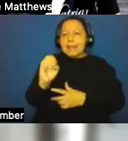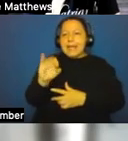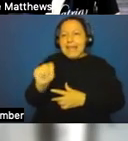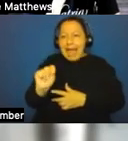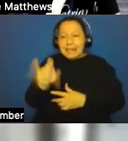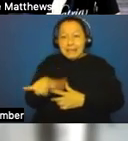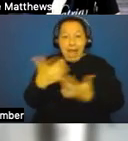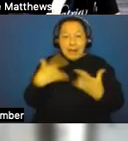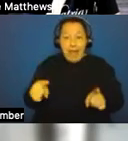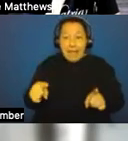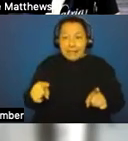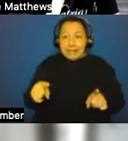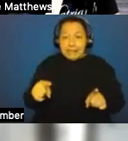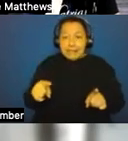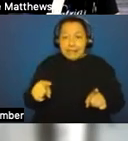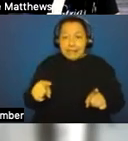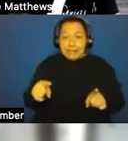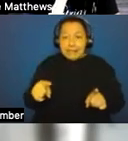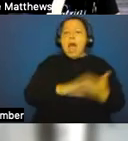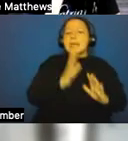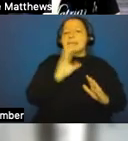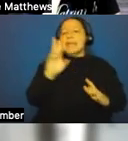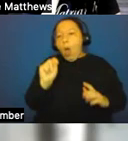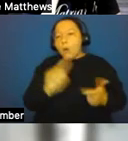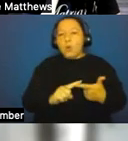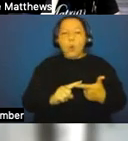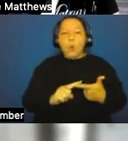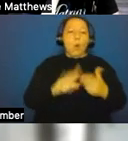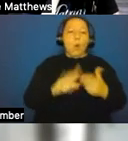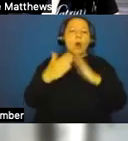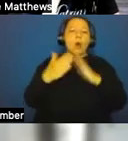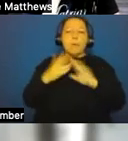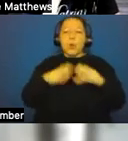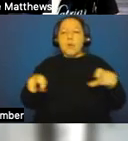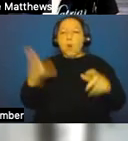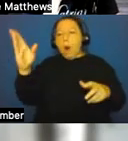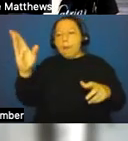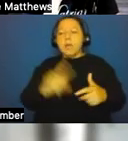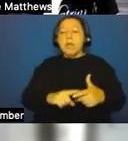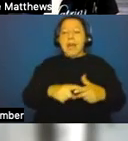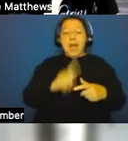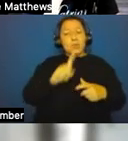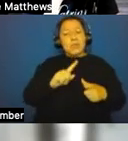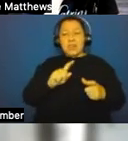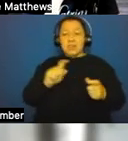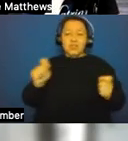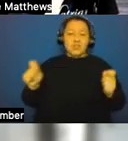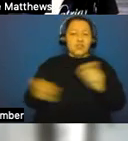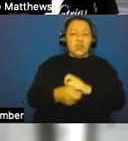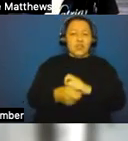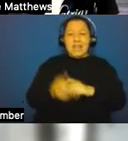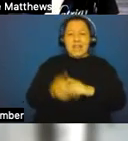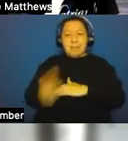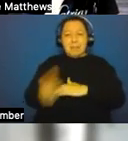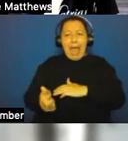and a community speak out or a community forum. And shifting the blame to the perpetrator, always, always, always